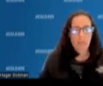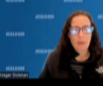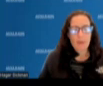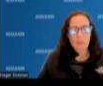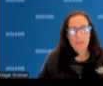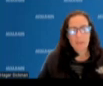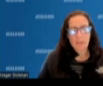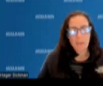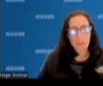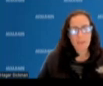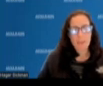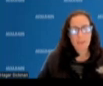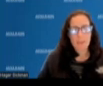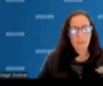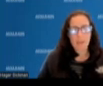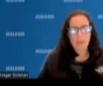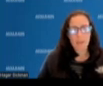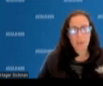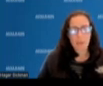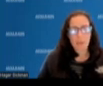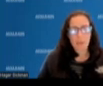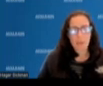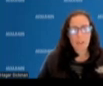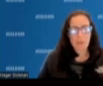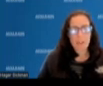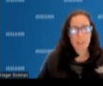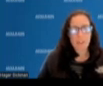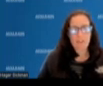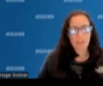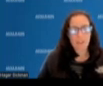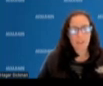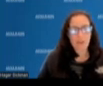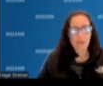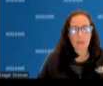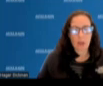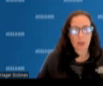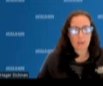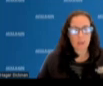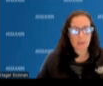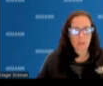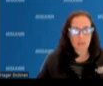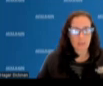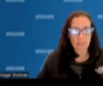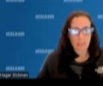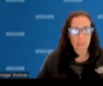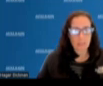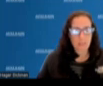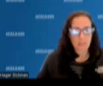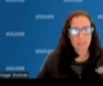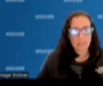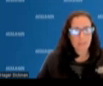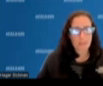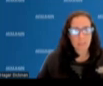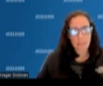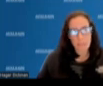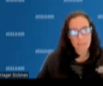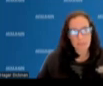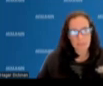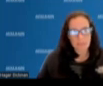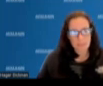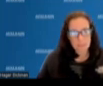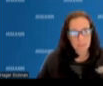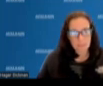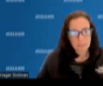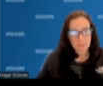be impacted first because they are both more expensive and they are optional for the state. So next